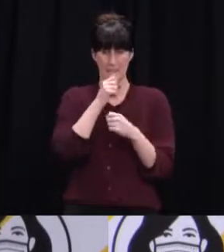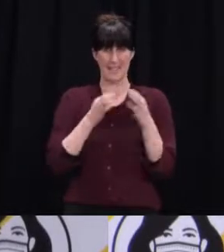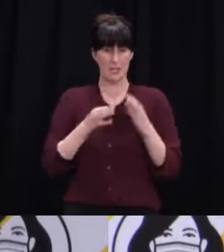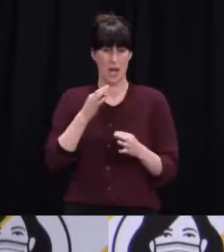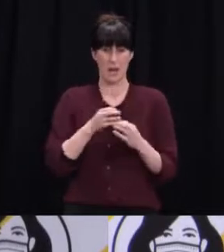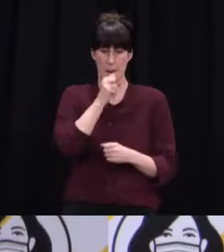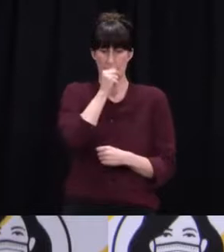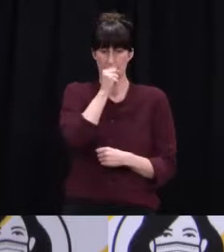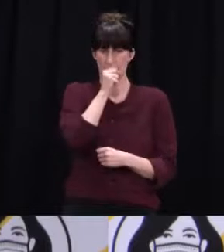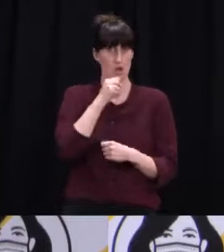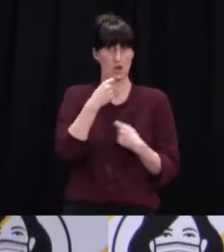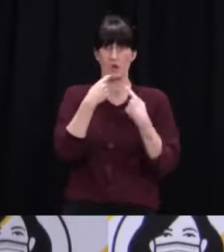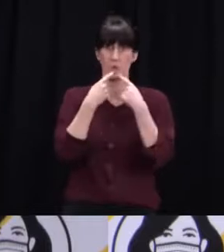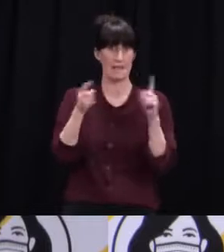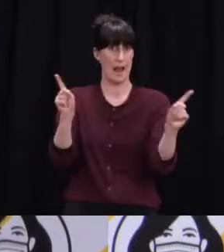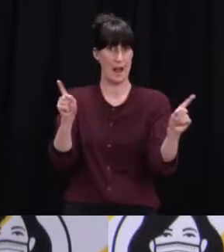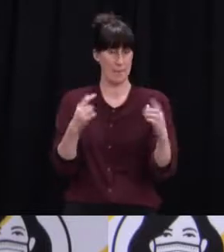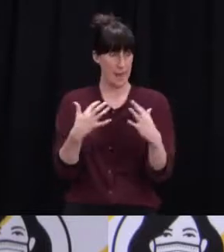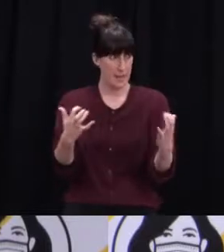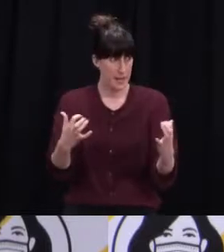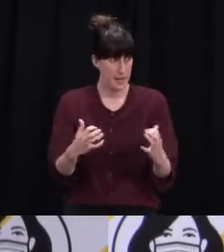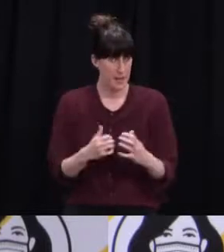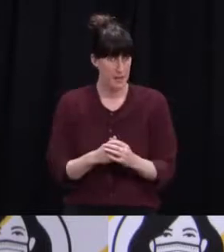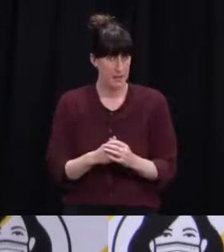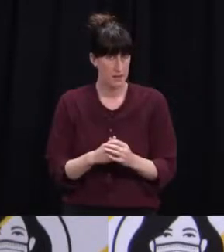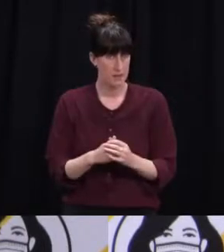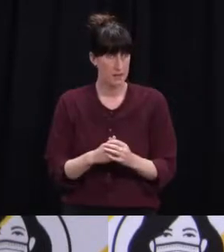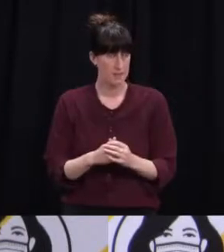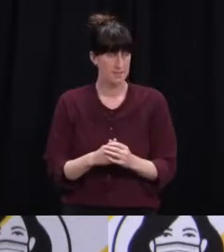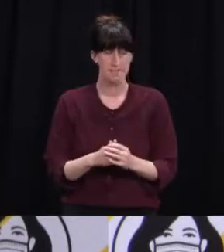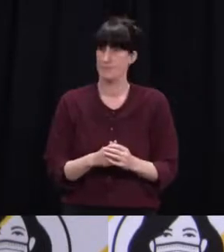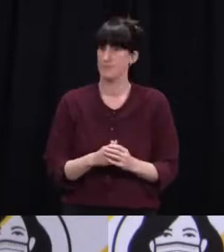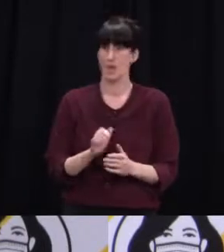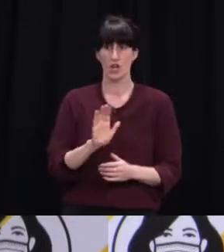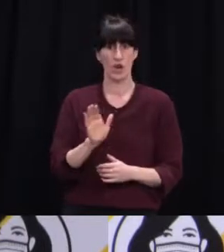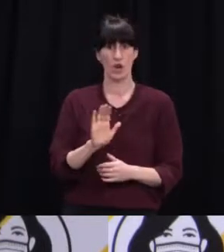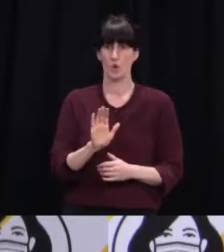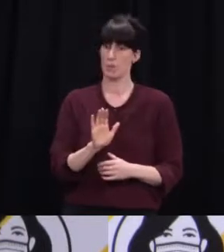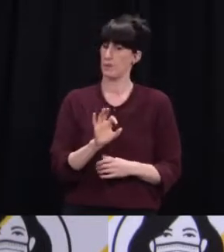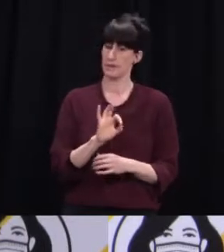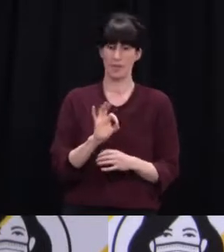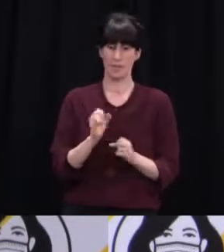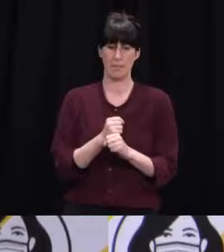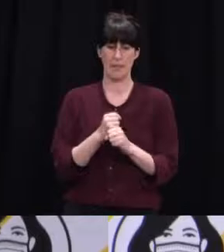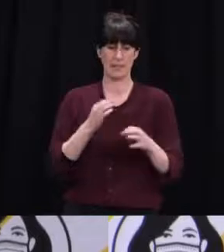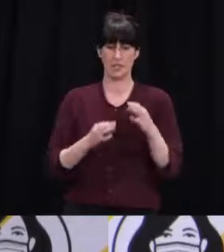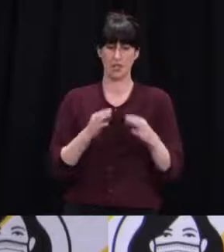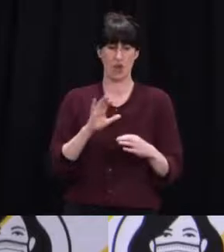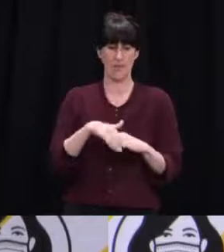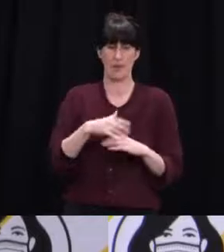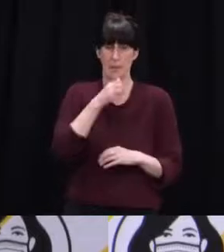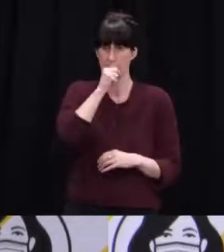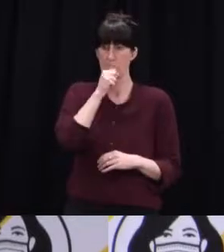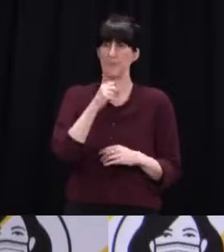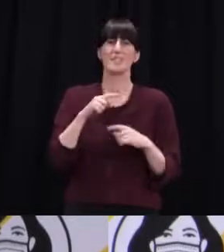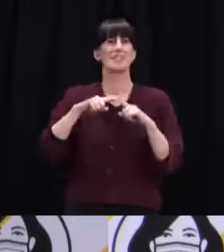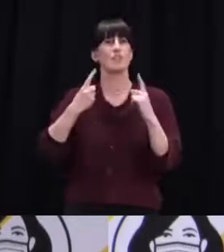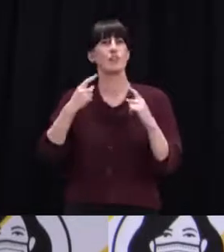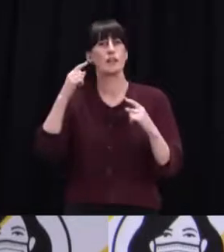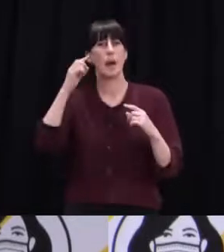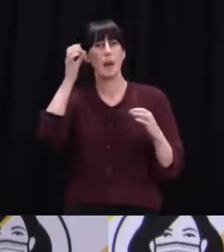made? Was there a discussion about not going public? What was the upshot of that discussion, and was there ever a decision made not to